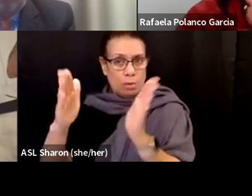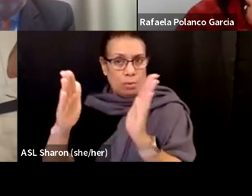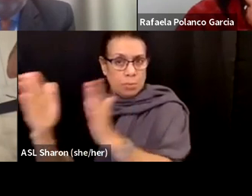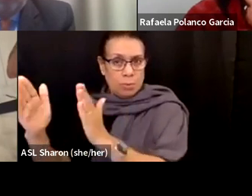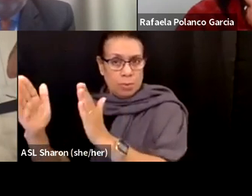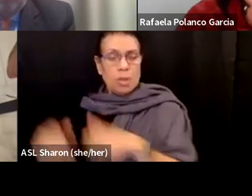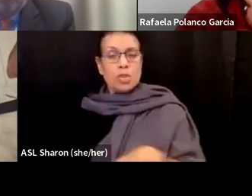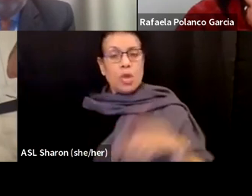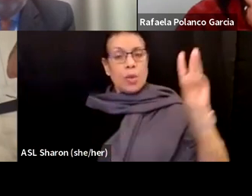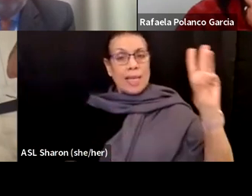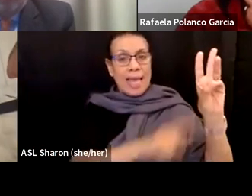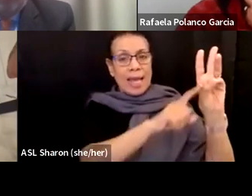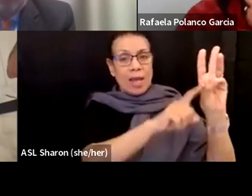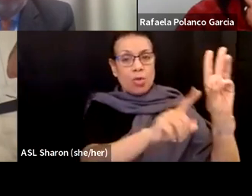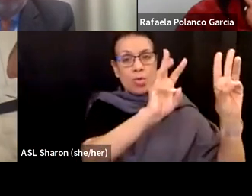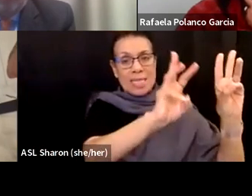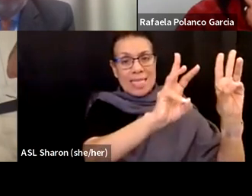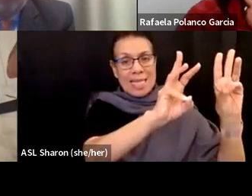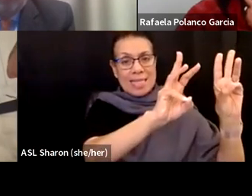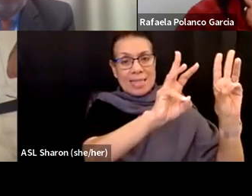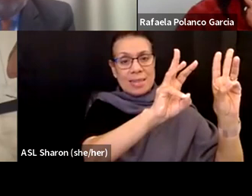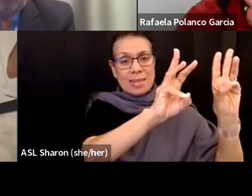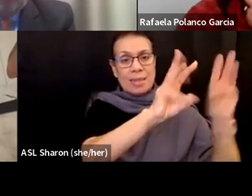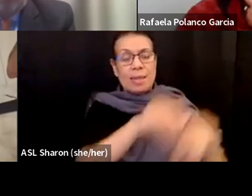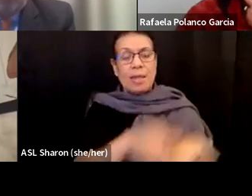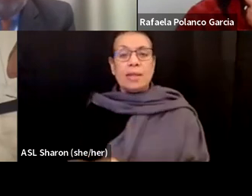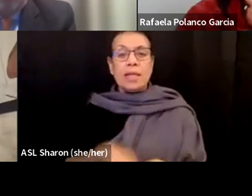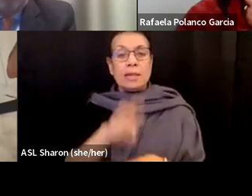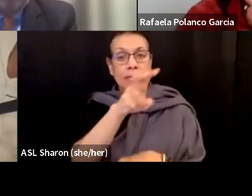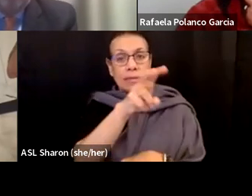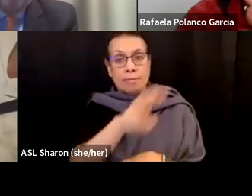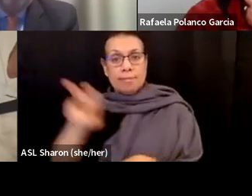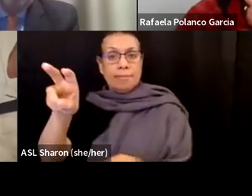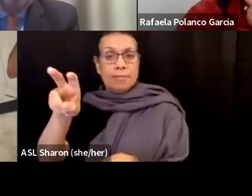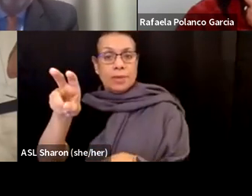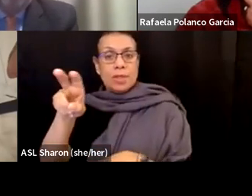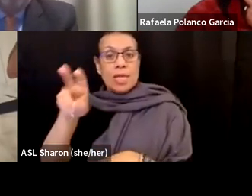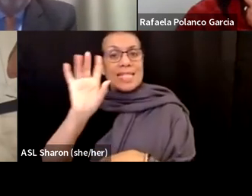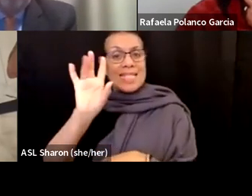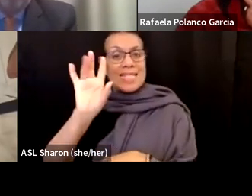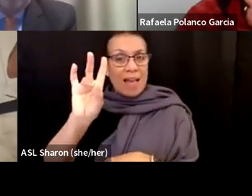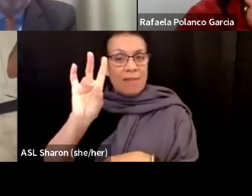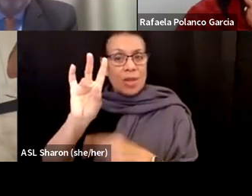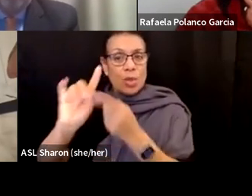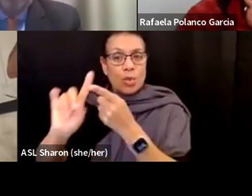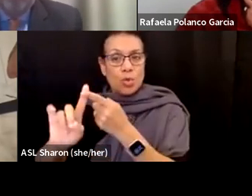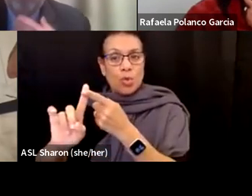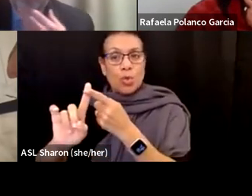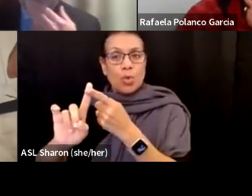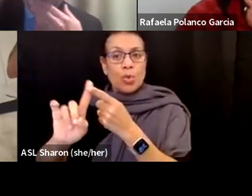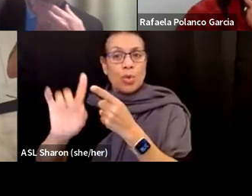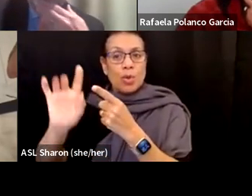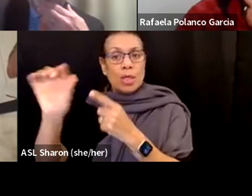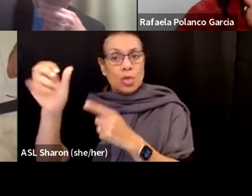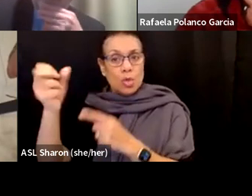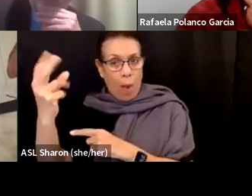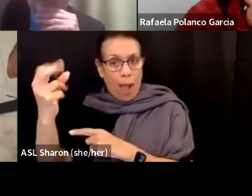case six configuration and then the sixth graders would go to burke high school in grades seven and eight and that school would become seven through